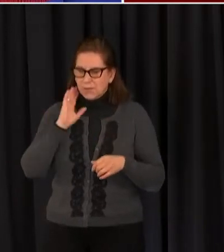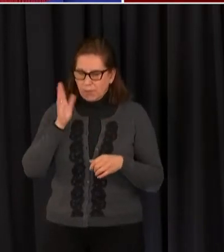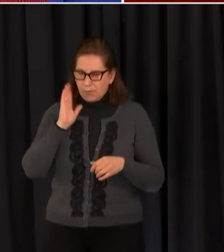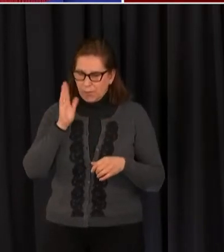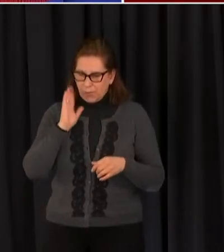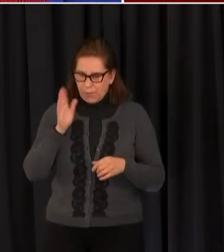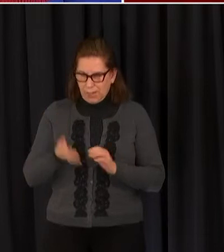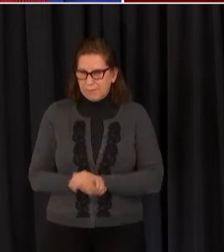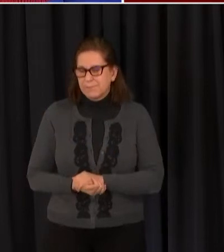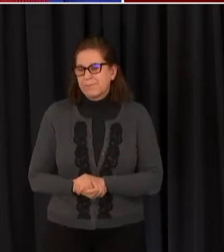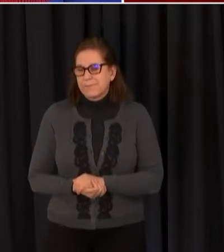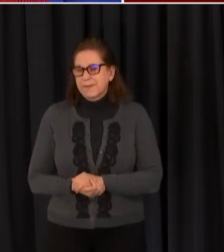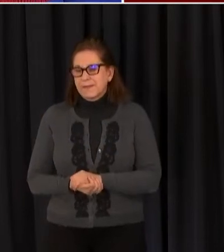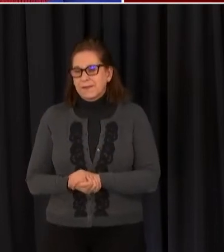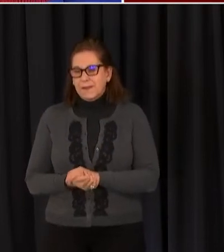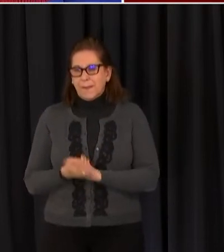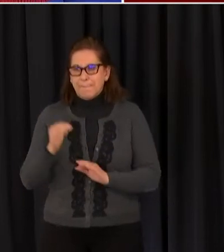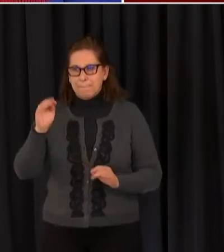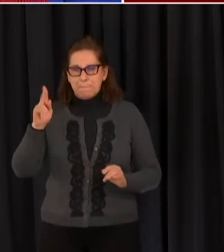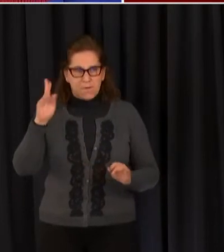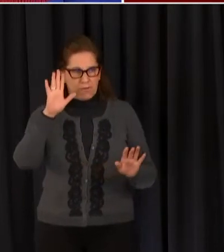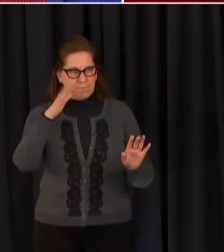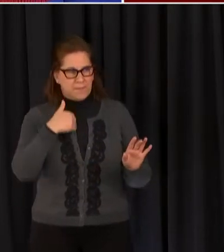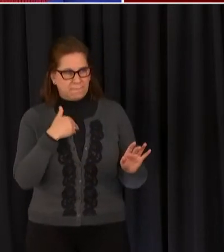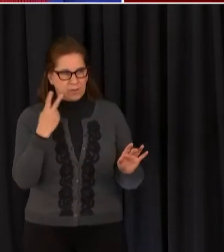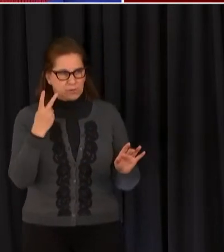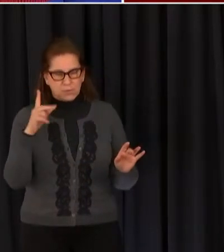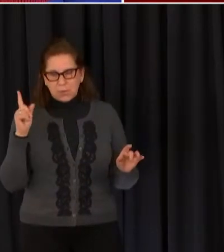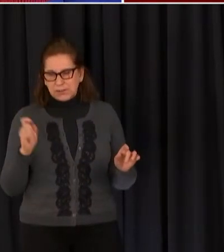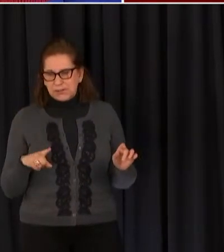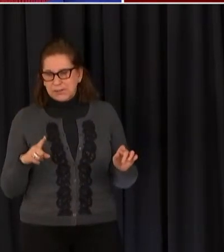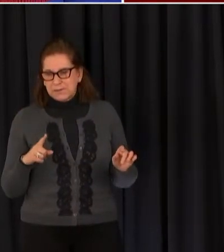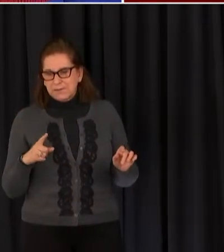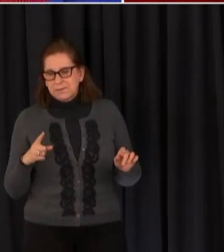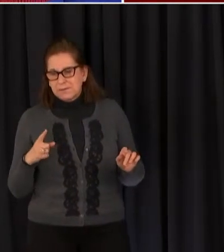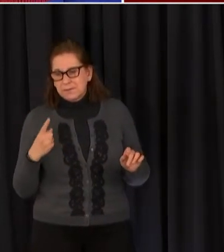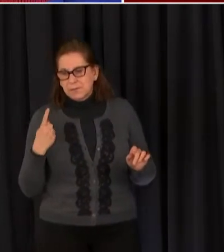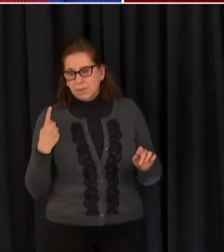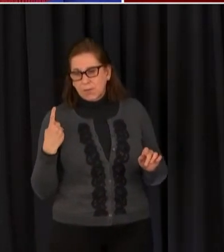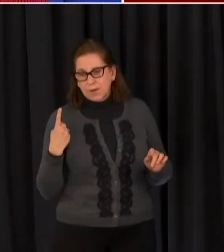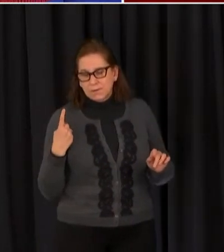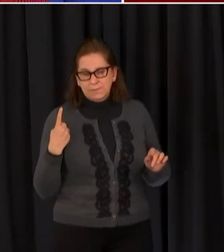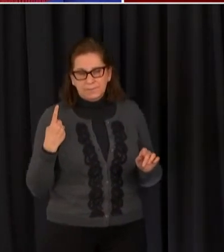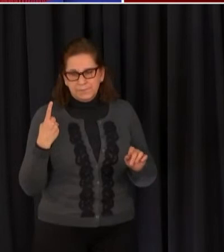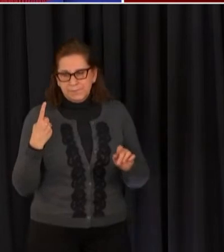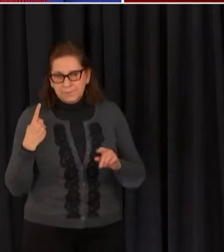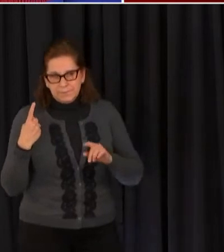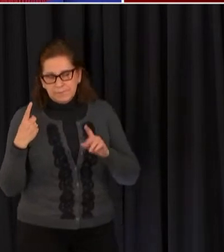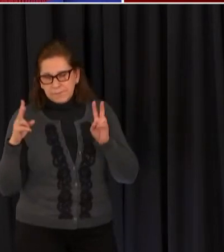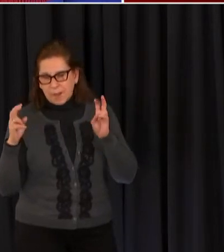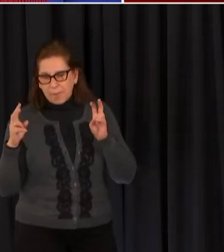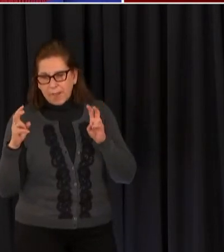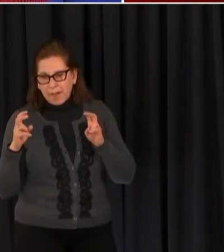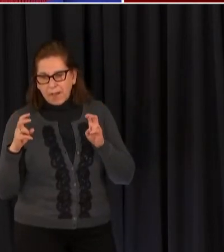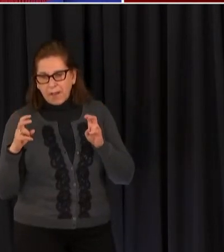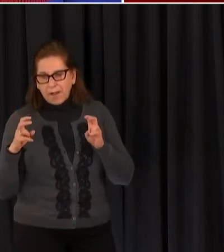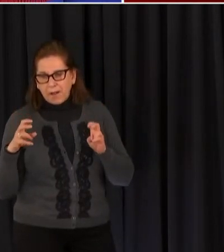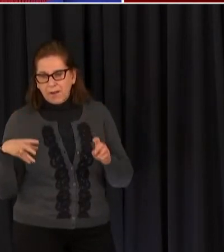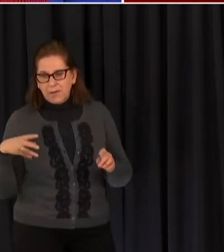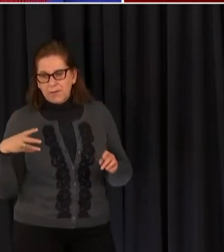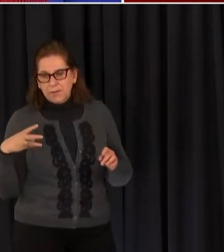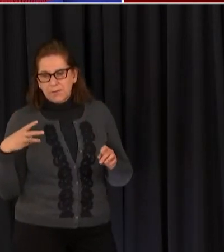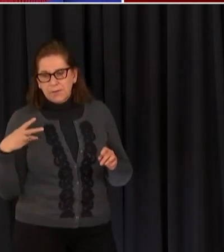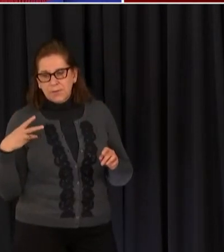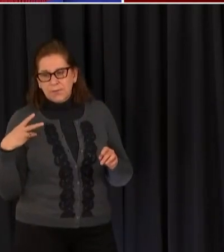Mark. Yes, two questions, one off and one on topic. On topic, the Nationals. Yes. If you could speak